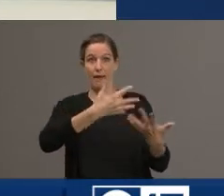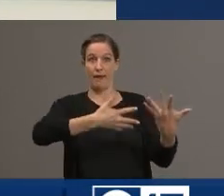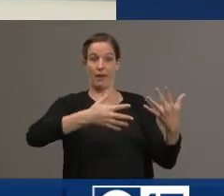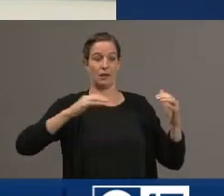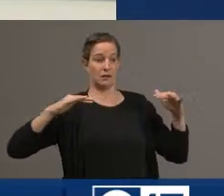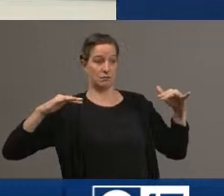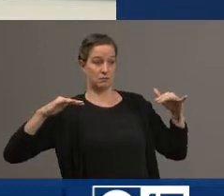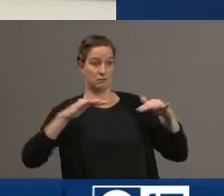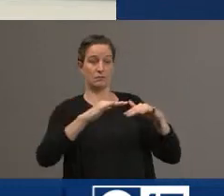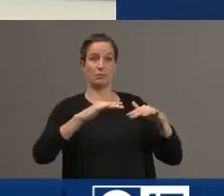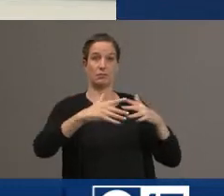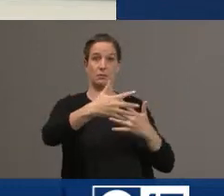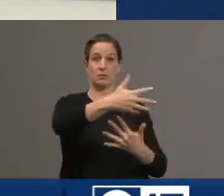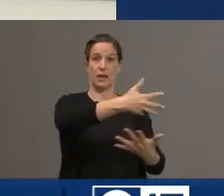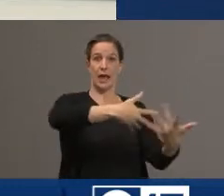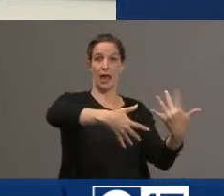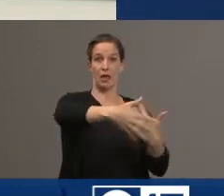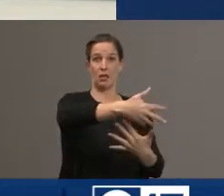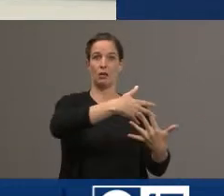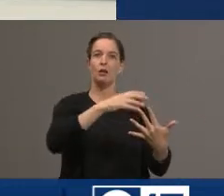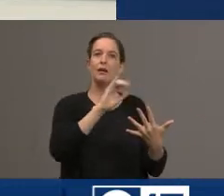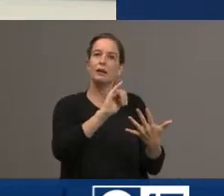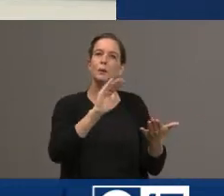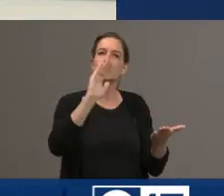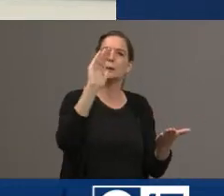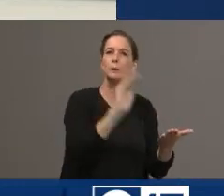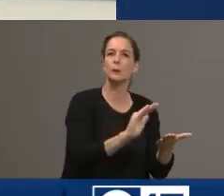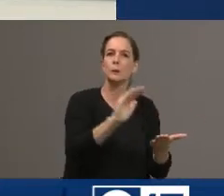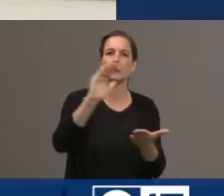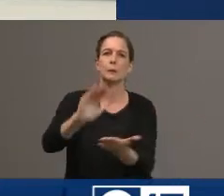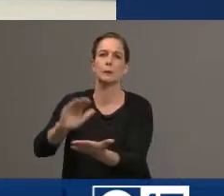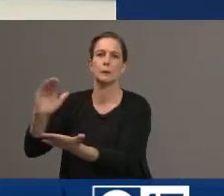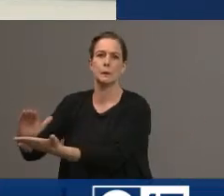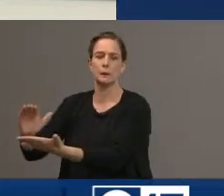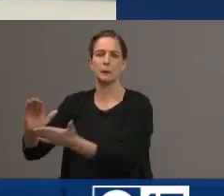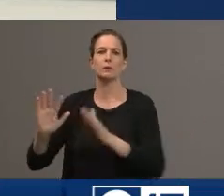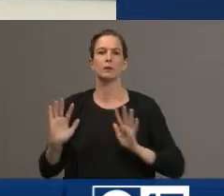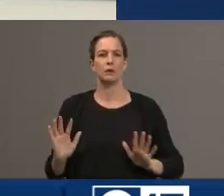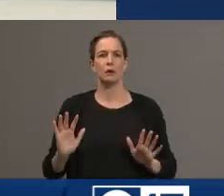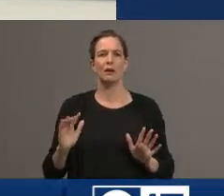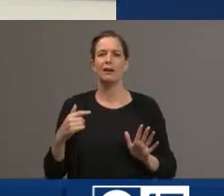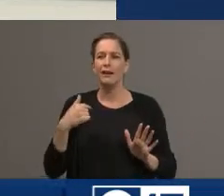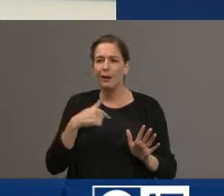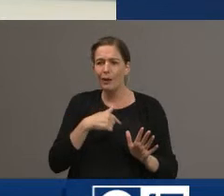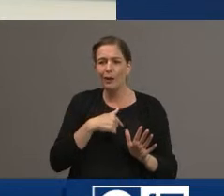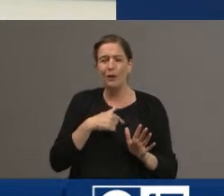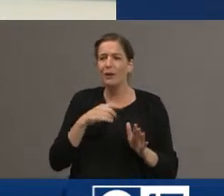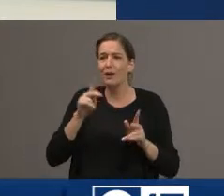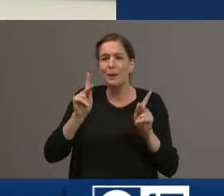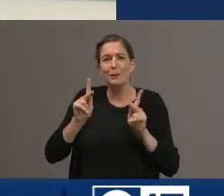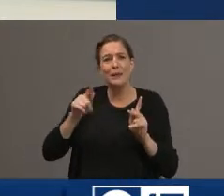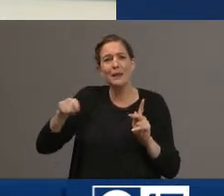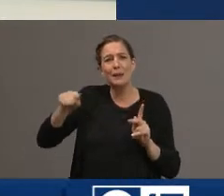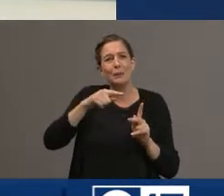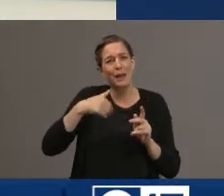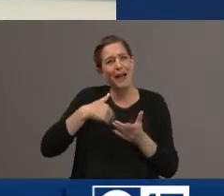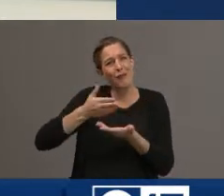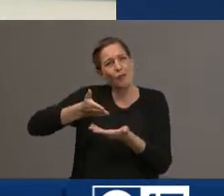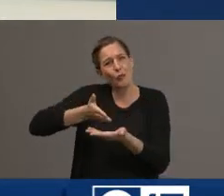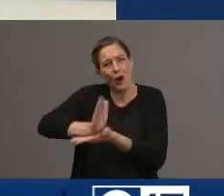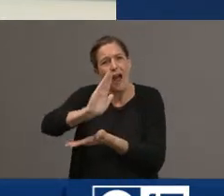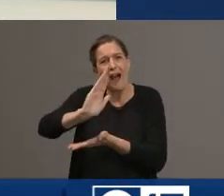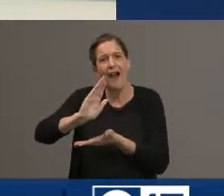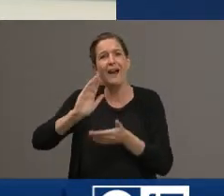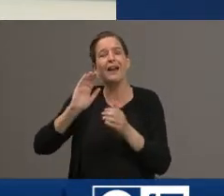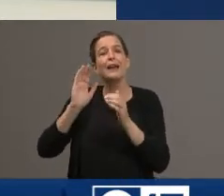slow the spread. Now, in terms of the rights of people to peacefully assemble, those rights are not going to